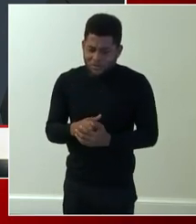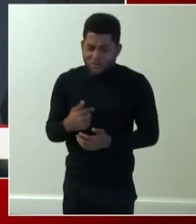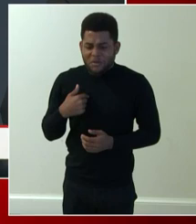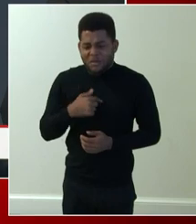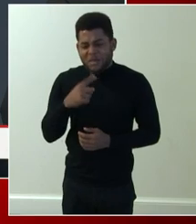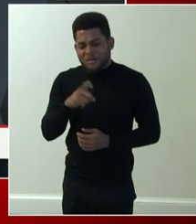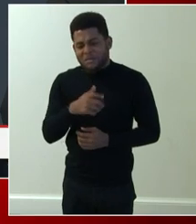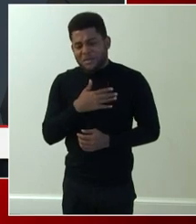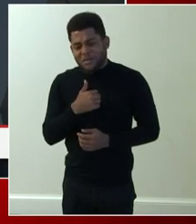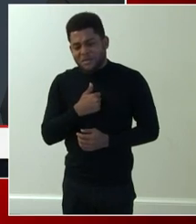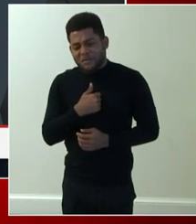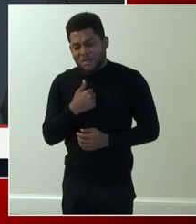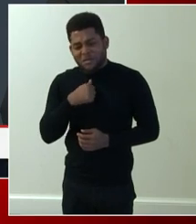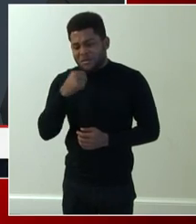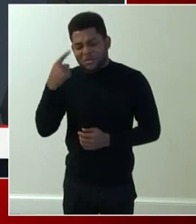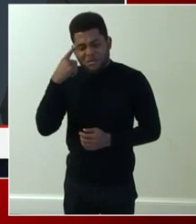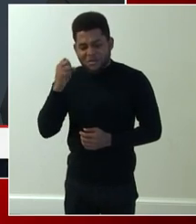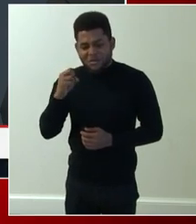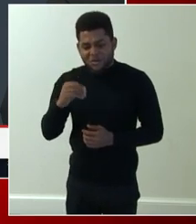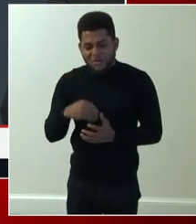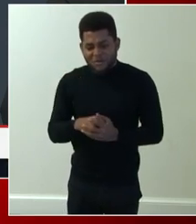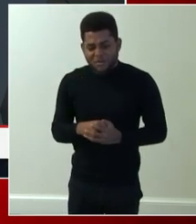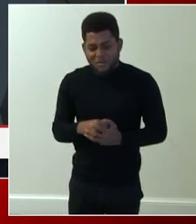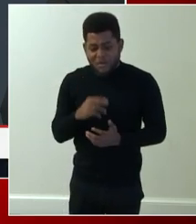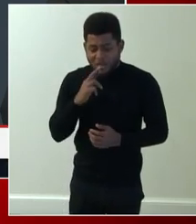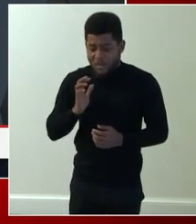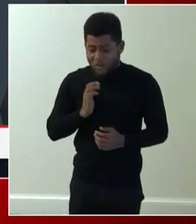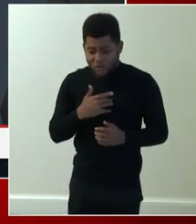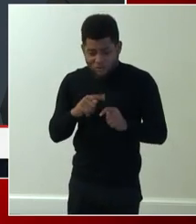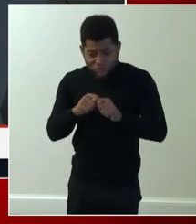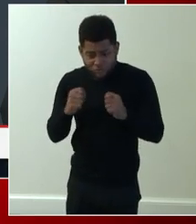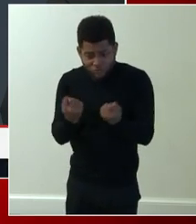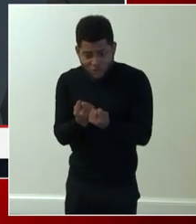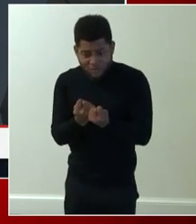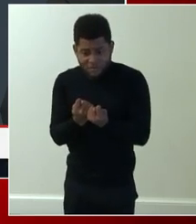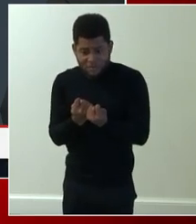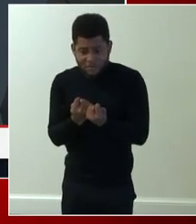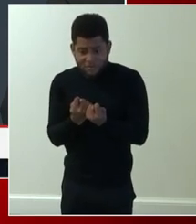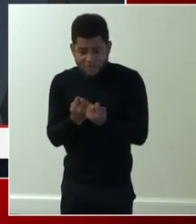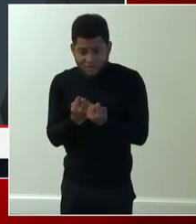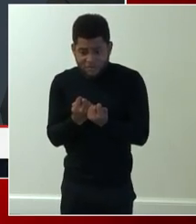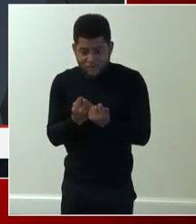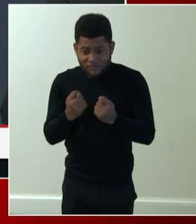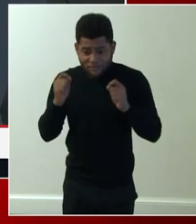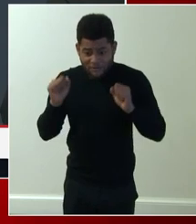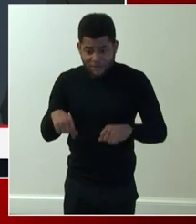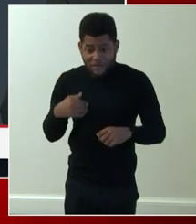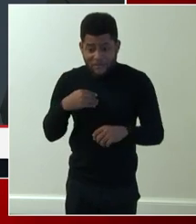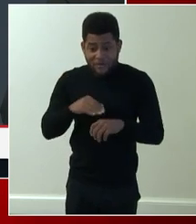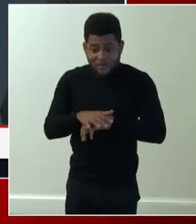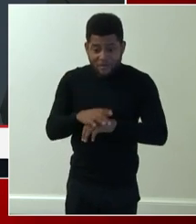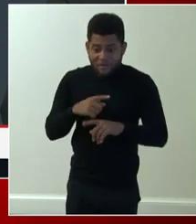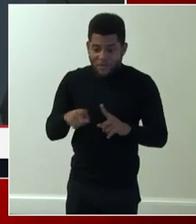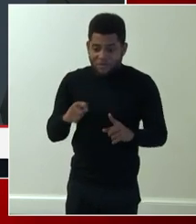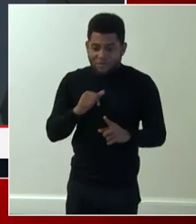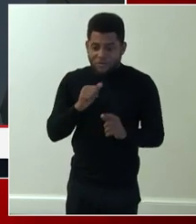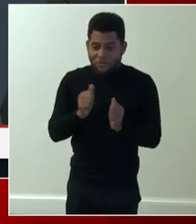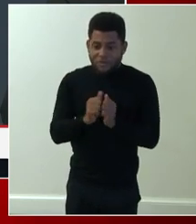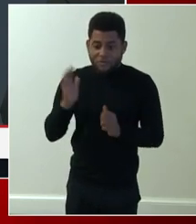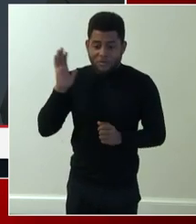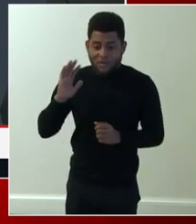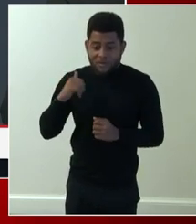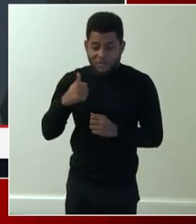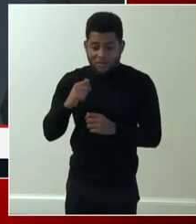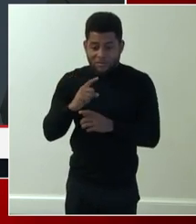myself of our team, it can have an effect, but you know, over the past 10 minutes, we've talked